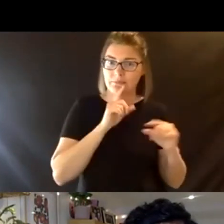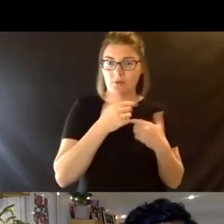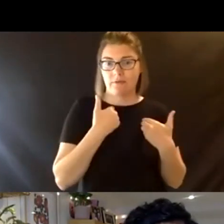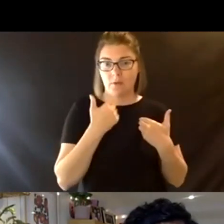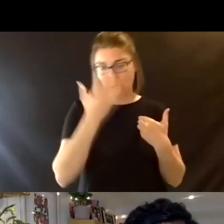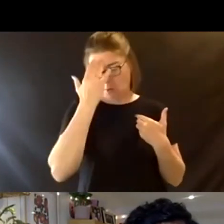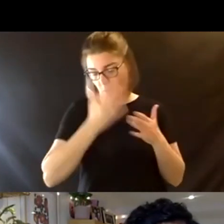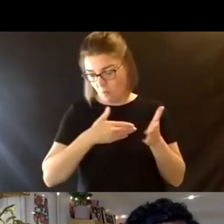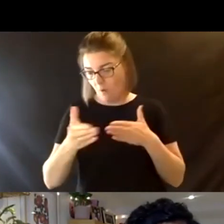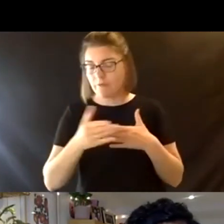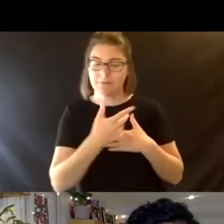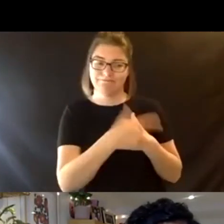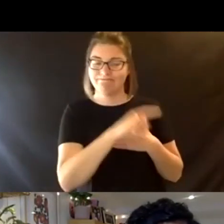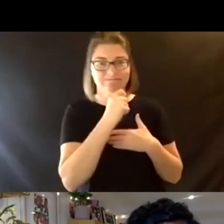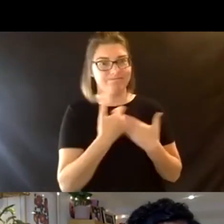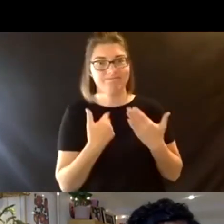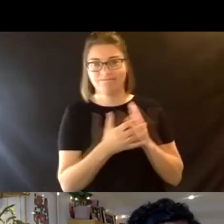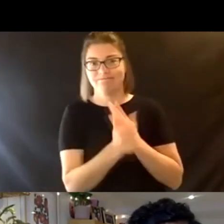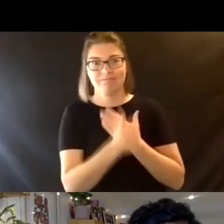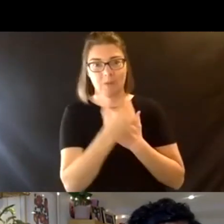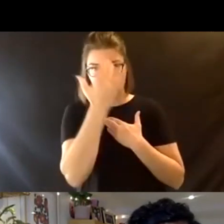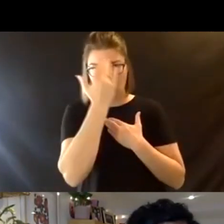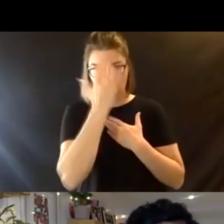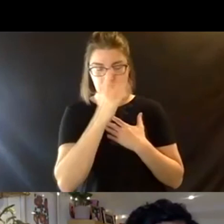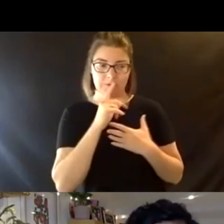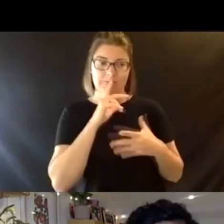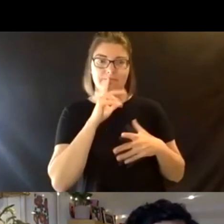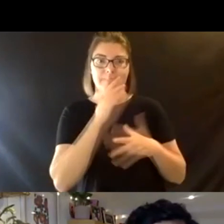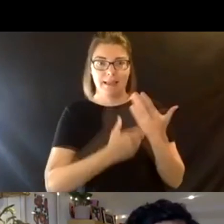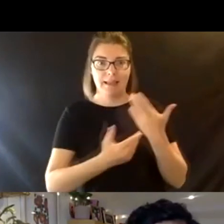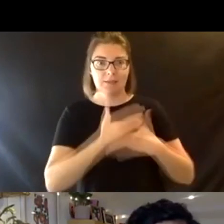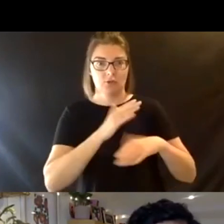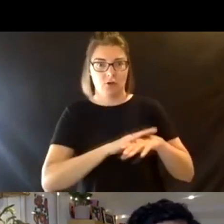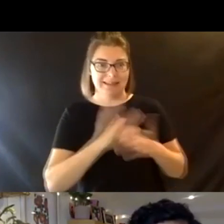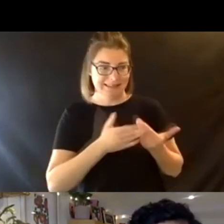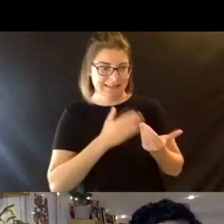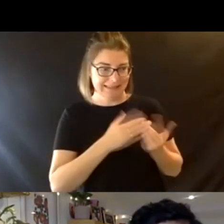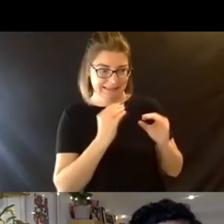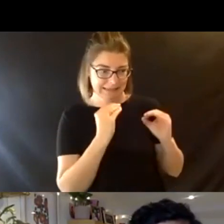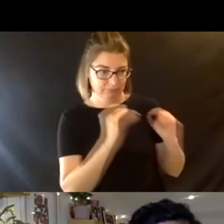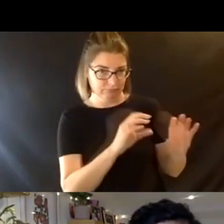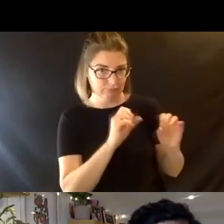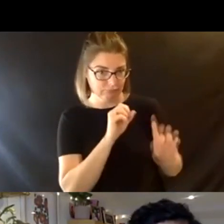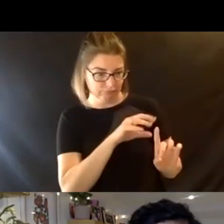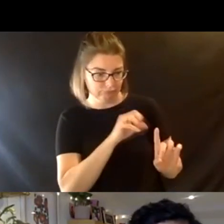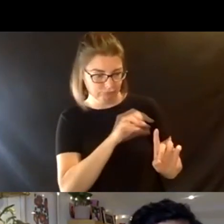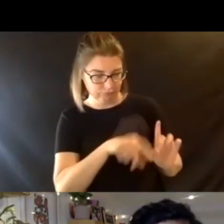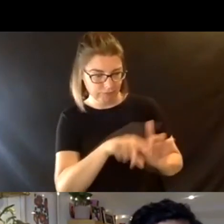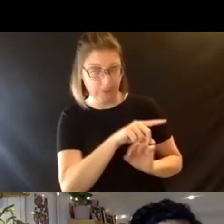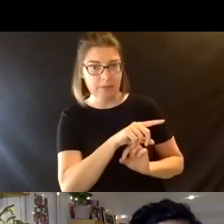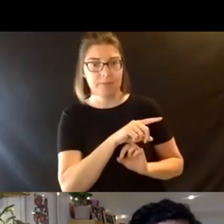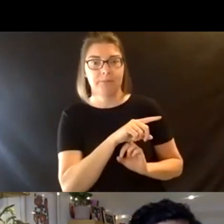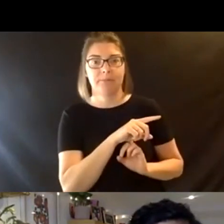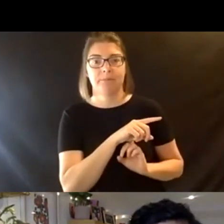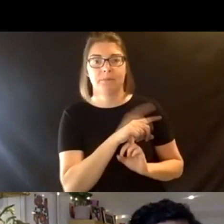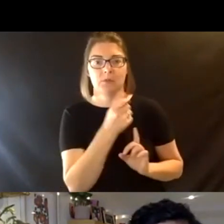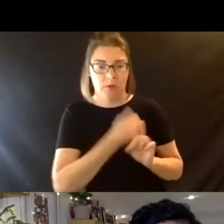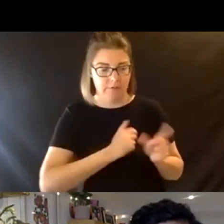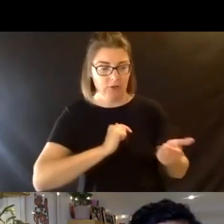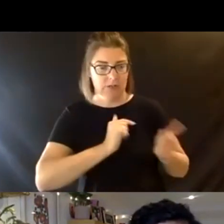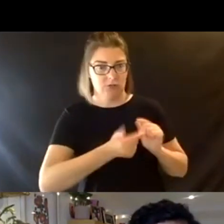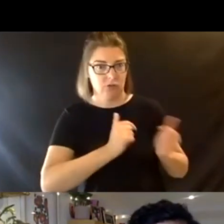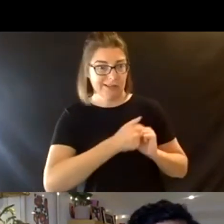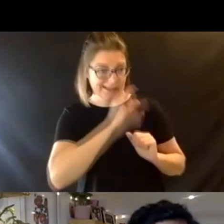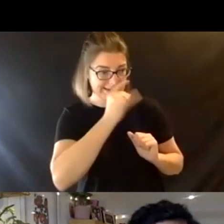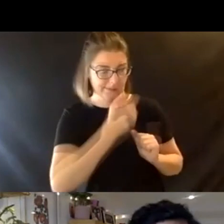know that a lot of them don't, but just doing really practical, very easy day-to-day things where every interaction that this kid